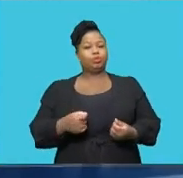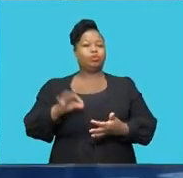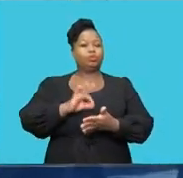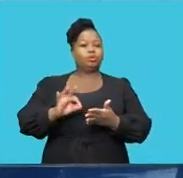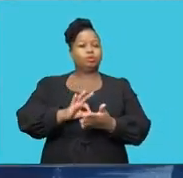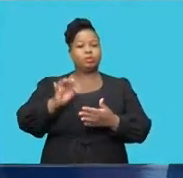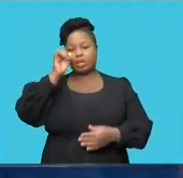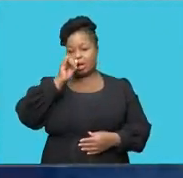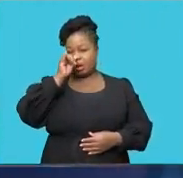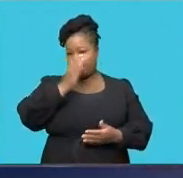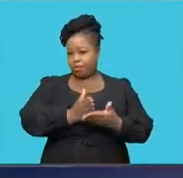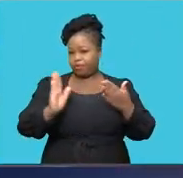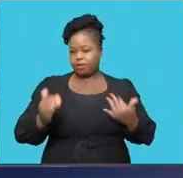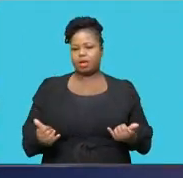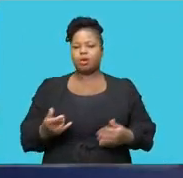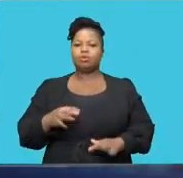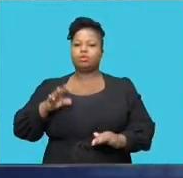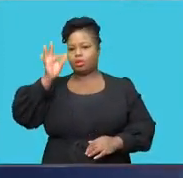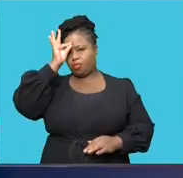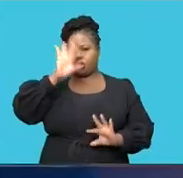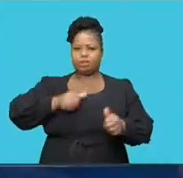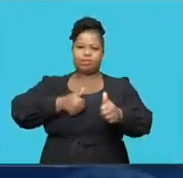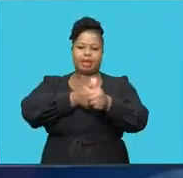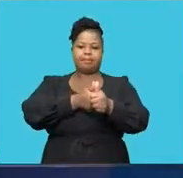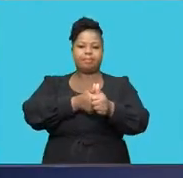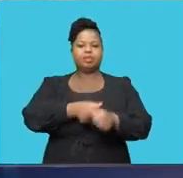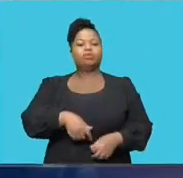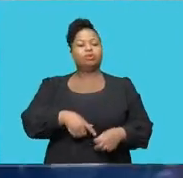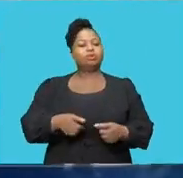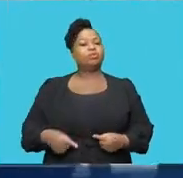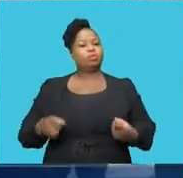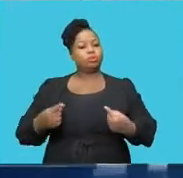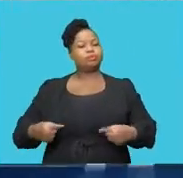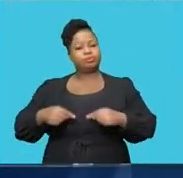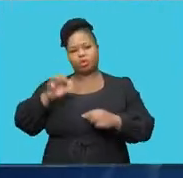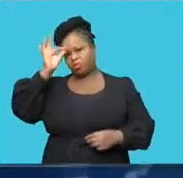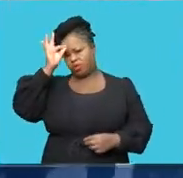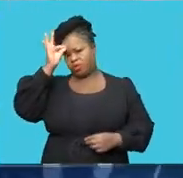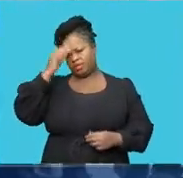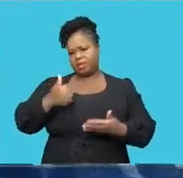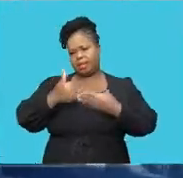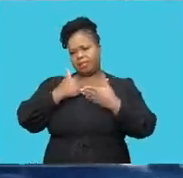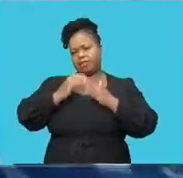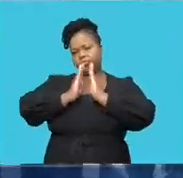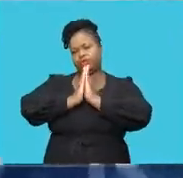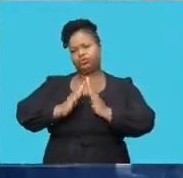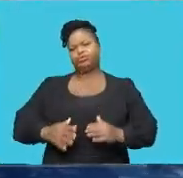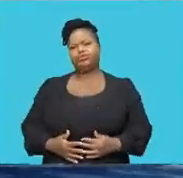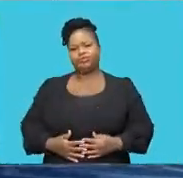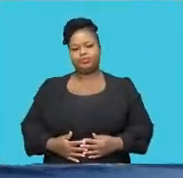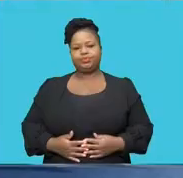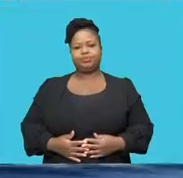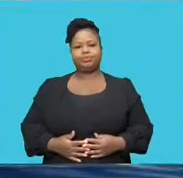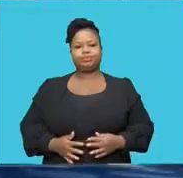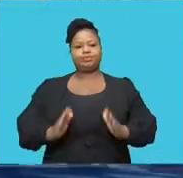in other words, abafundisi iba backup. Tinas ngapapili ngo Operation Chanyela, abafundisi was backup ngomkhuleko.